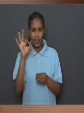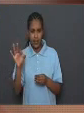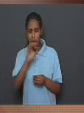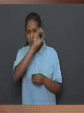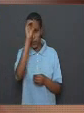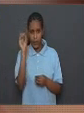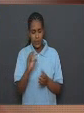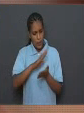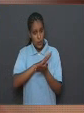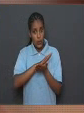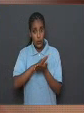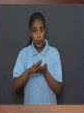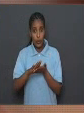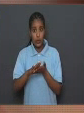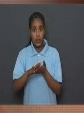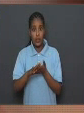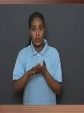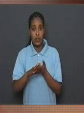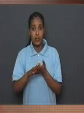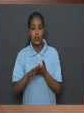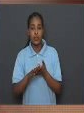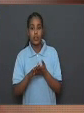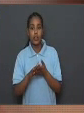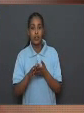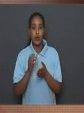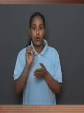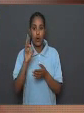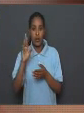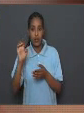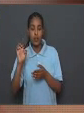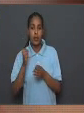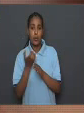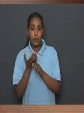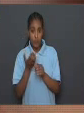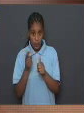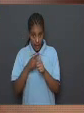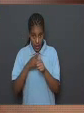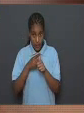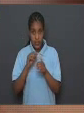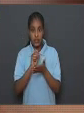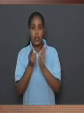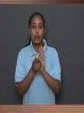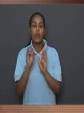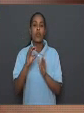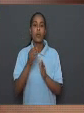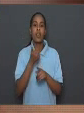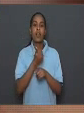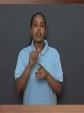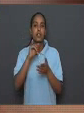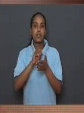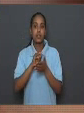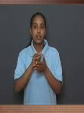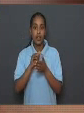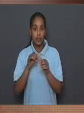99% pure straight from its ore, is a prime example of a metal that undergoes